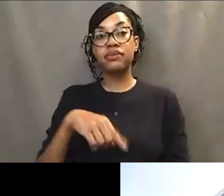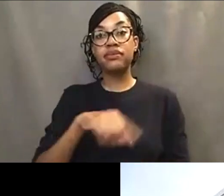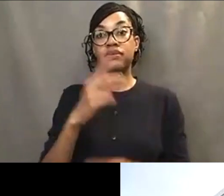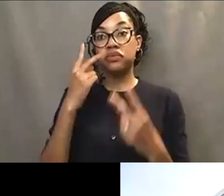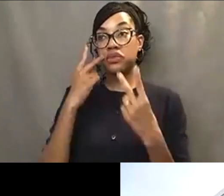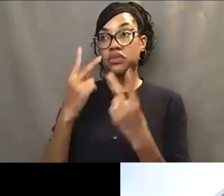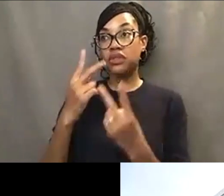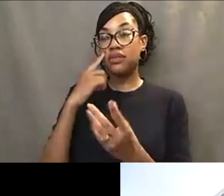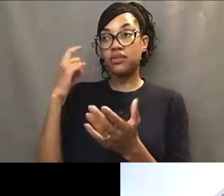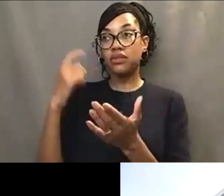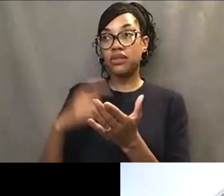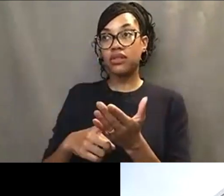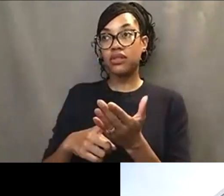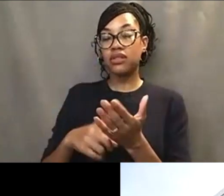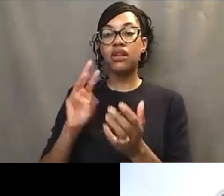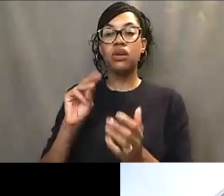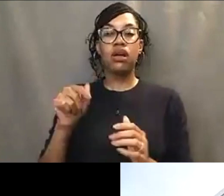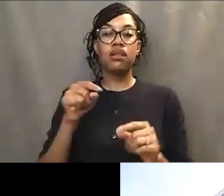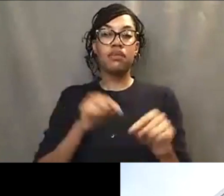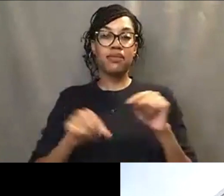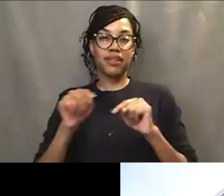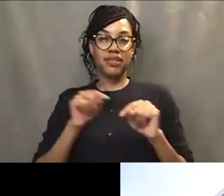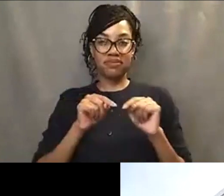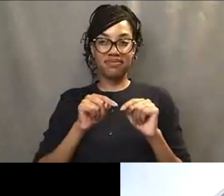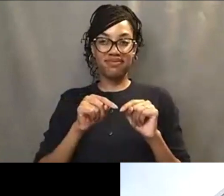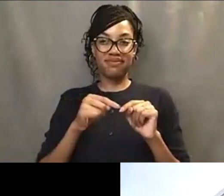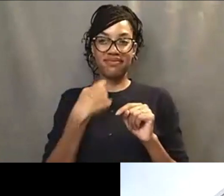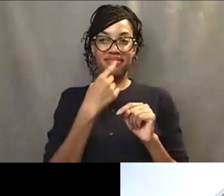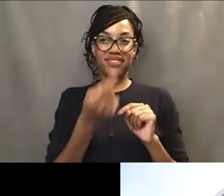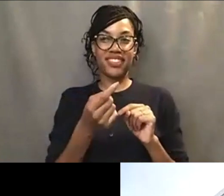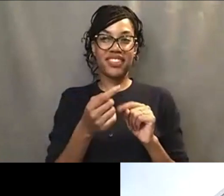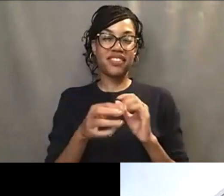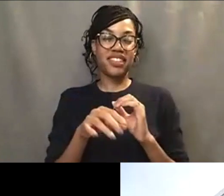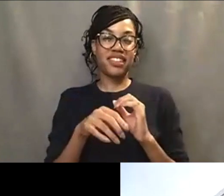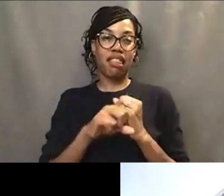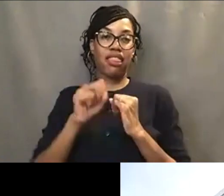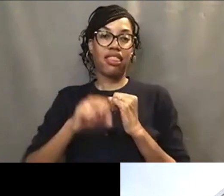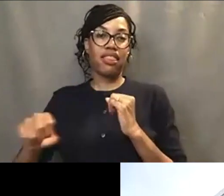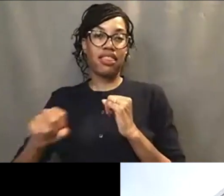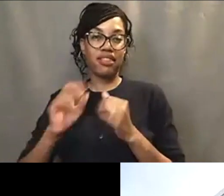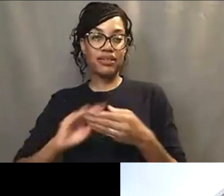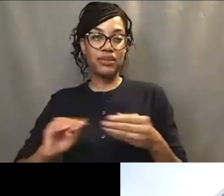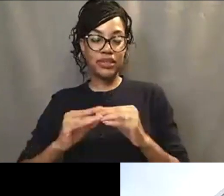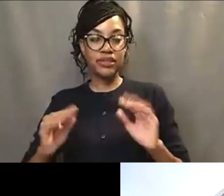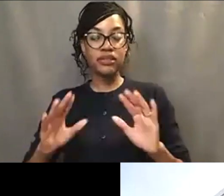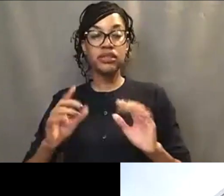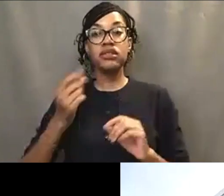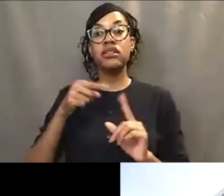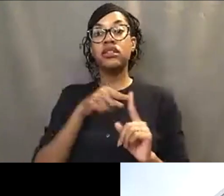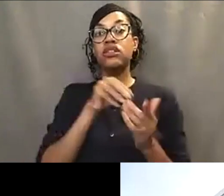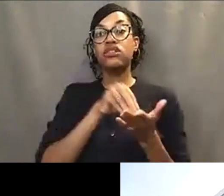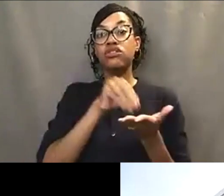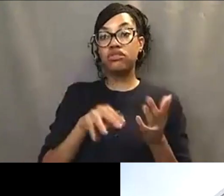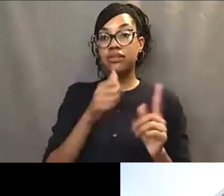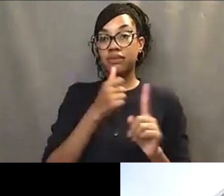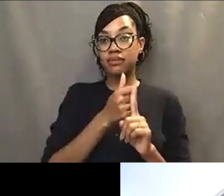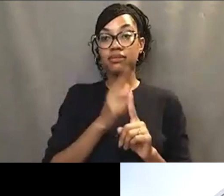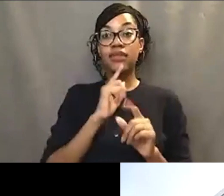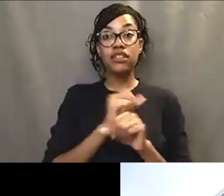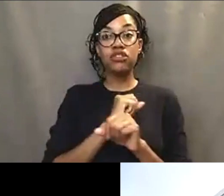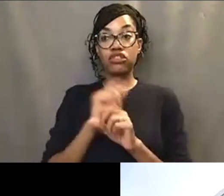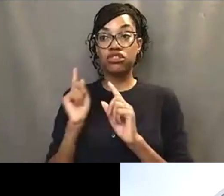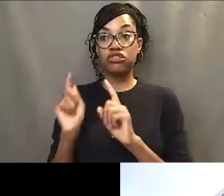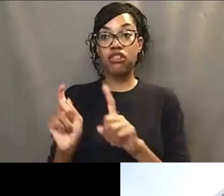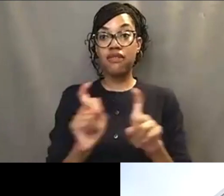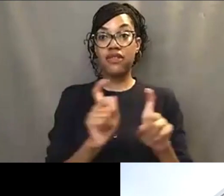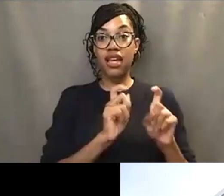was well, I'm actually going to go with the longer version. The students actually surveyed all of their classmates.